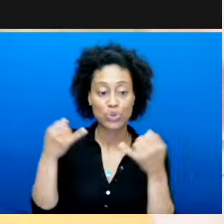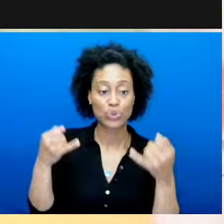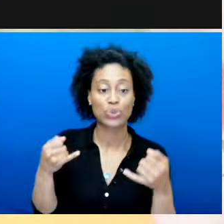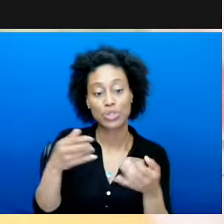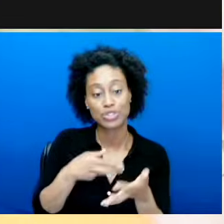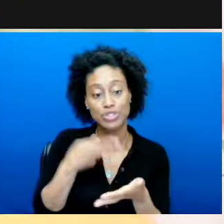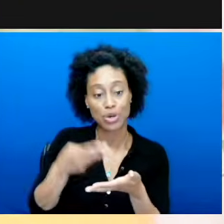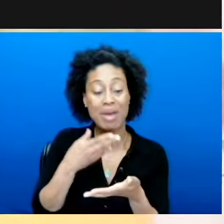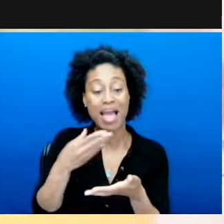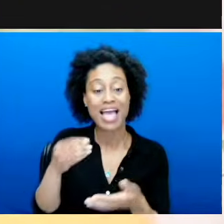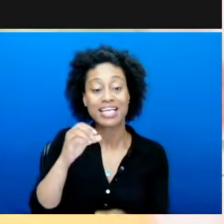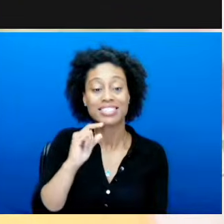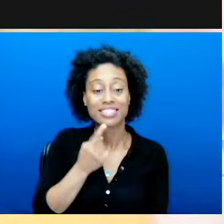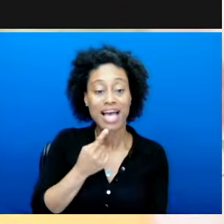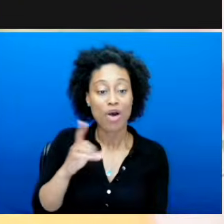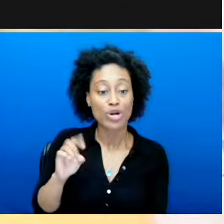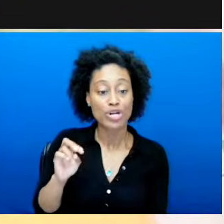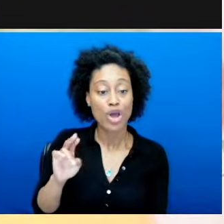delicious. Absolutely.